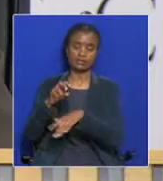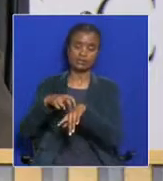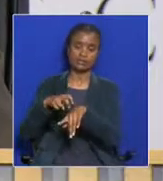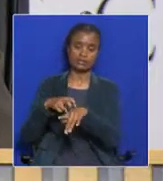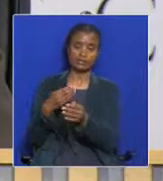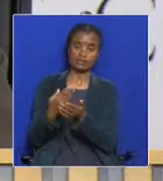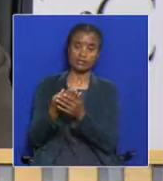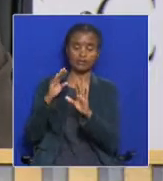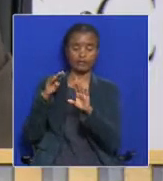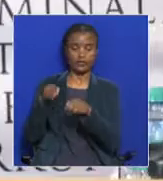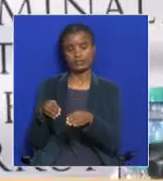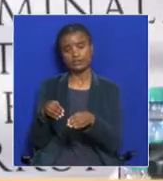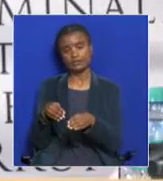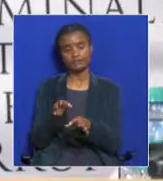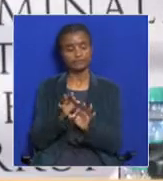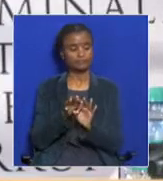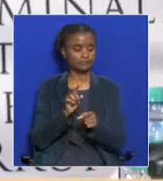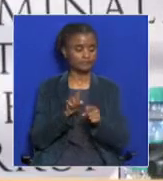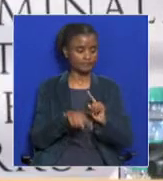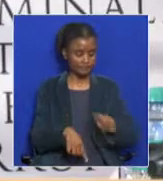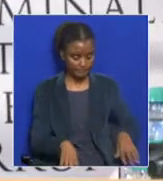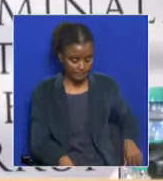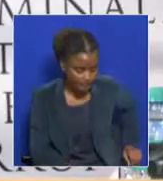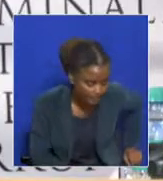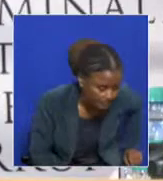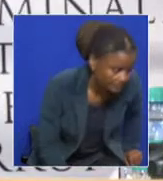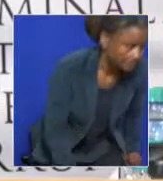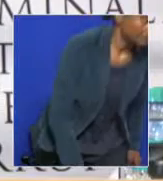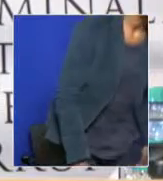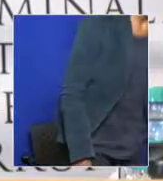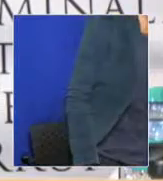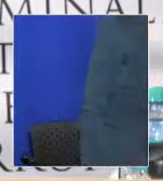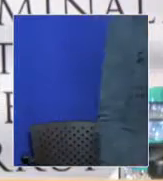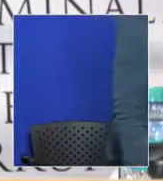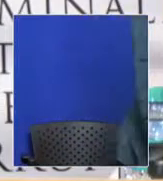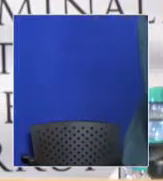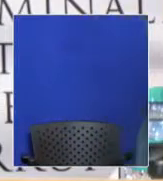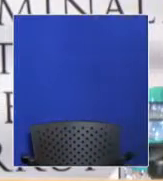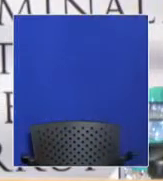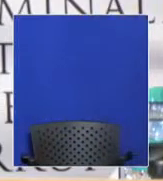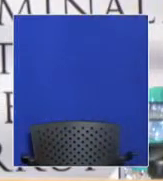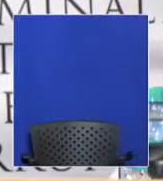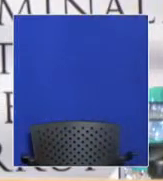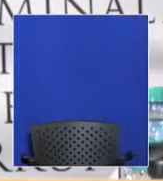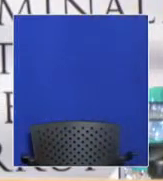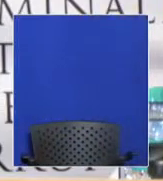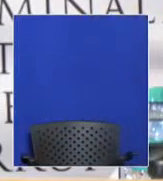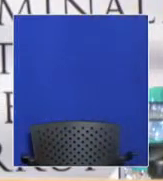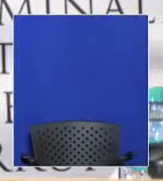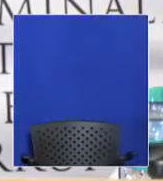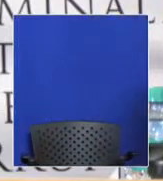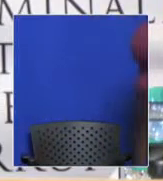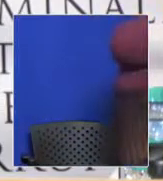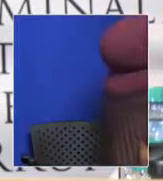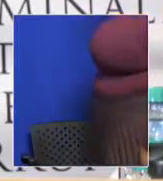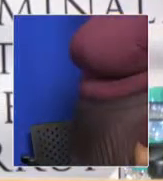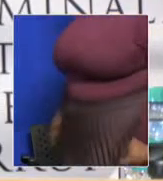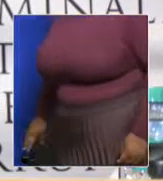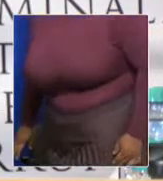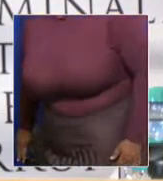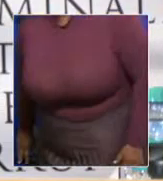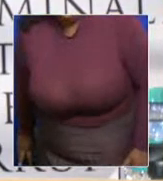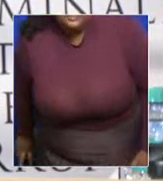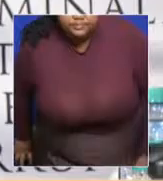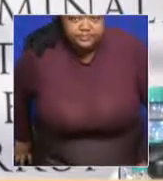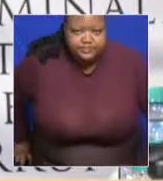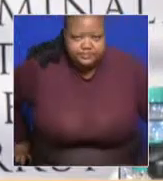the picture you are painting is disturbing. It's like everybody owns a police station, and how do you